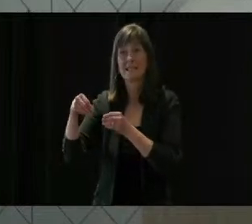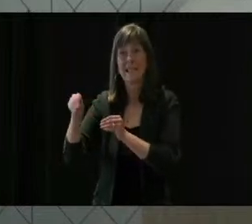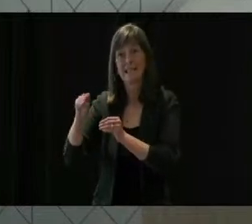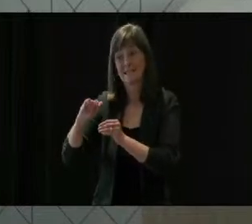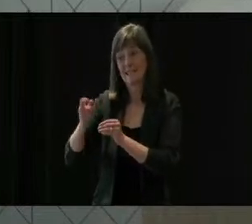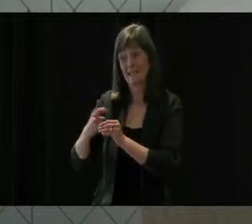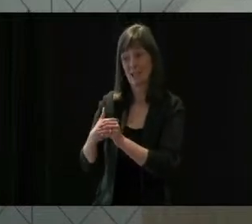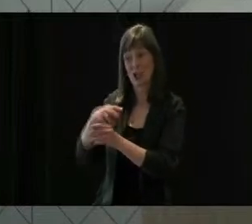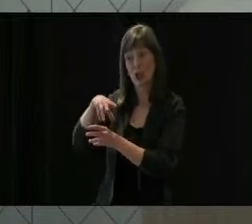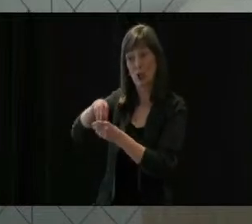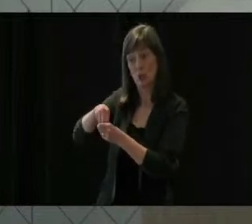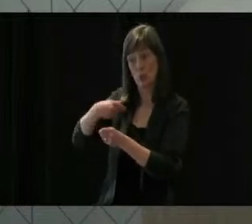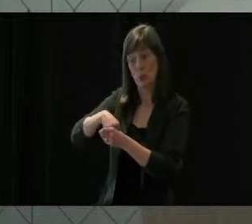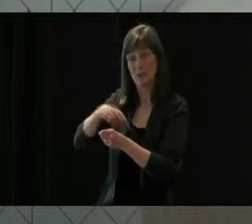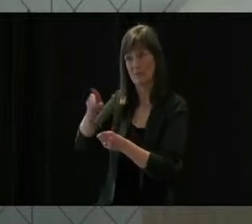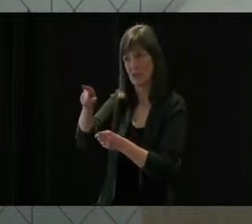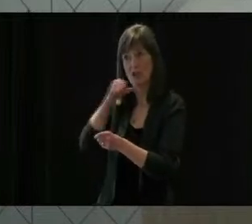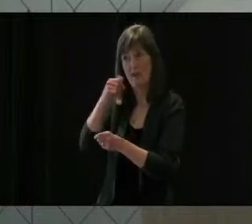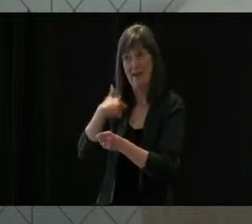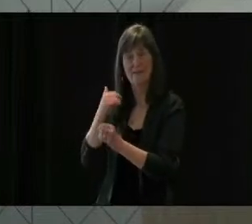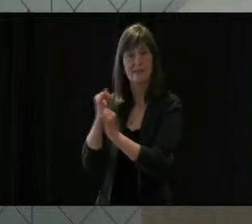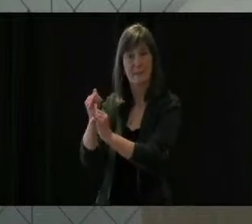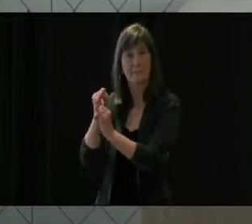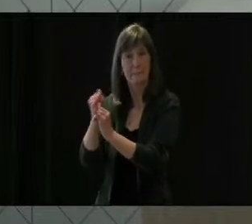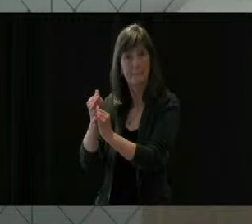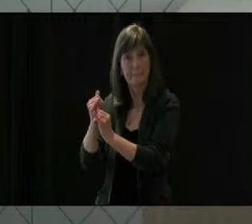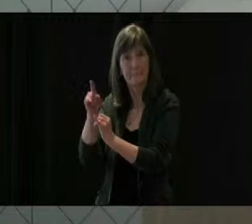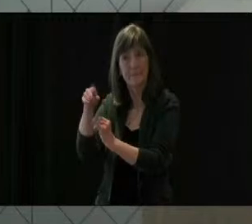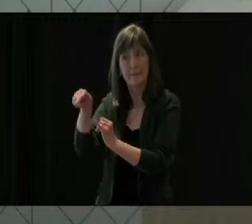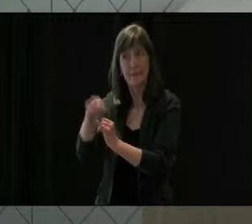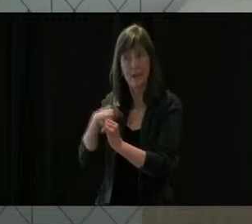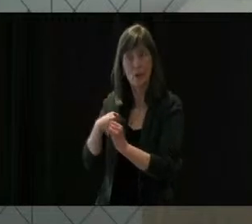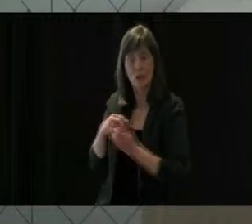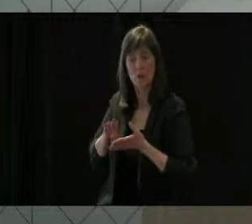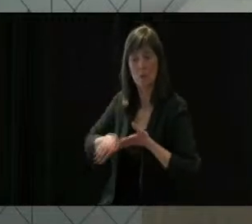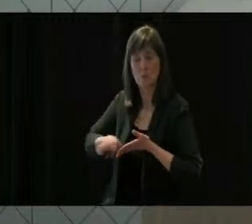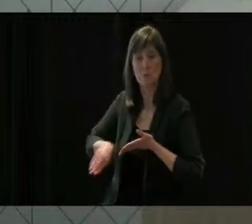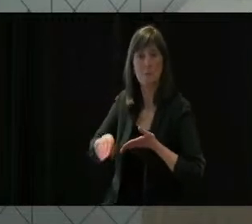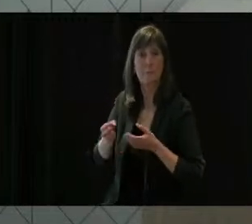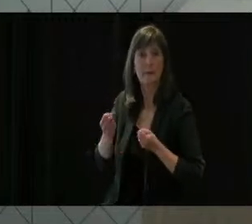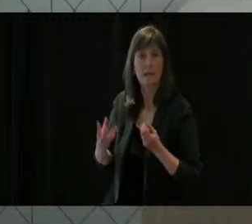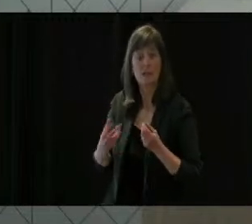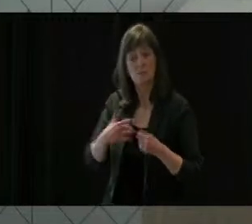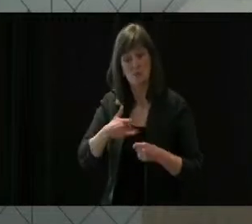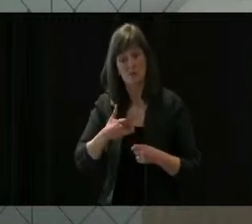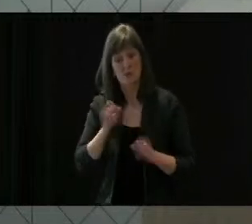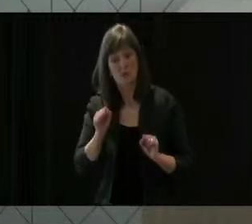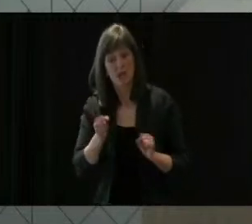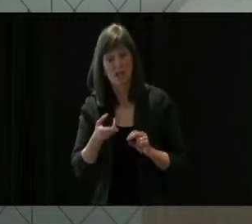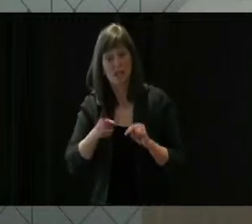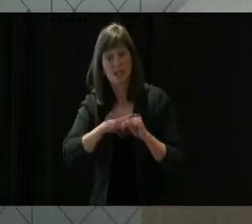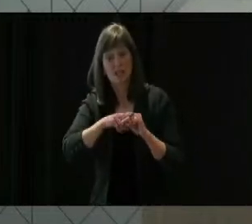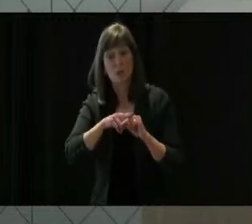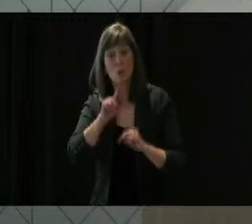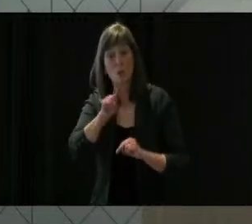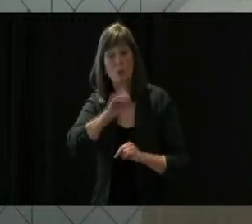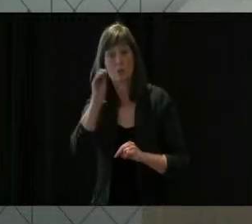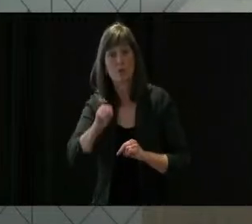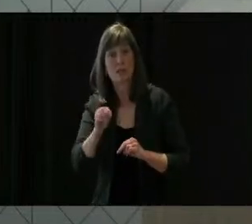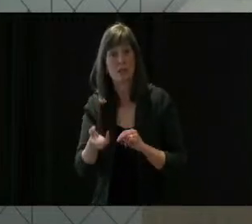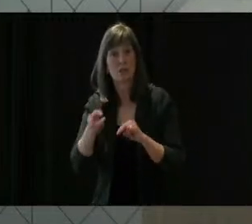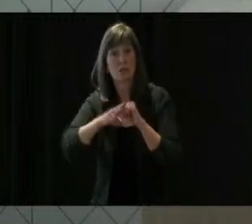not here in the province, but we think there is room to increase the sales tax by